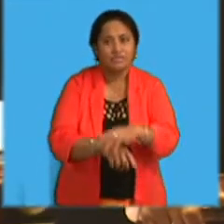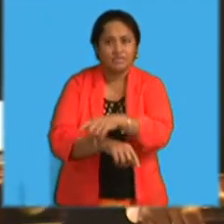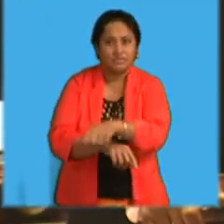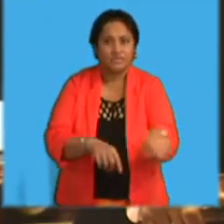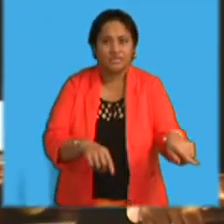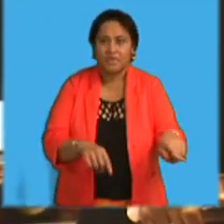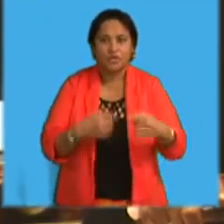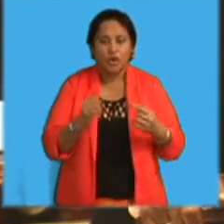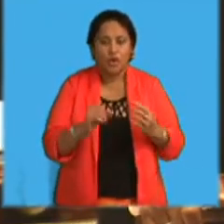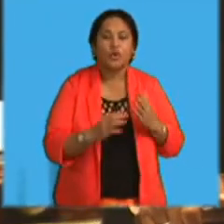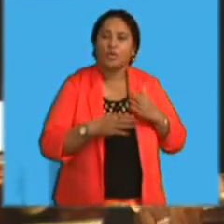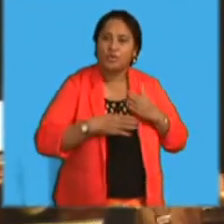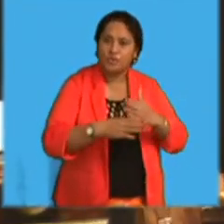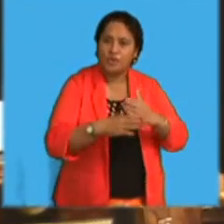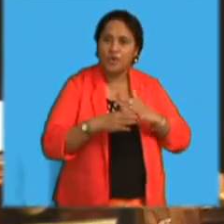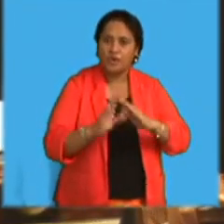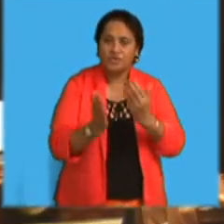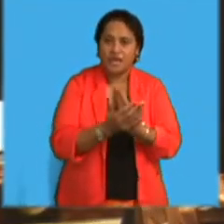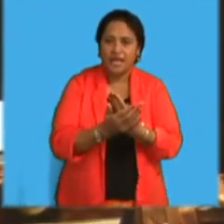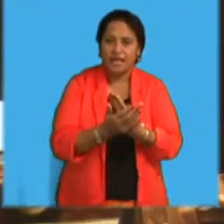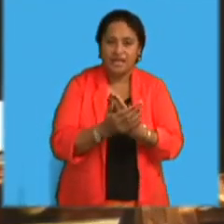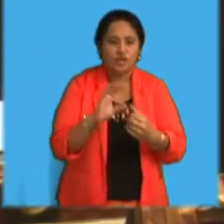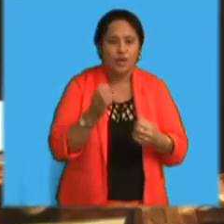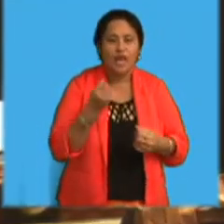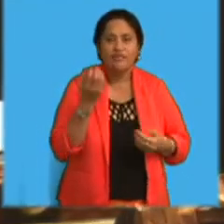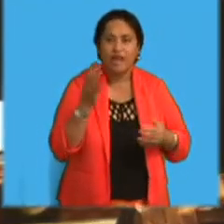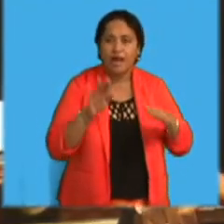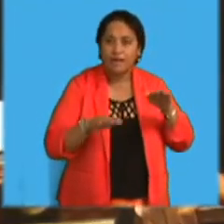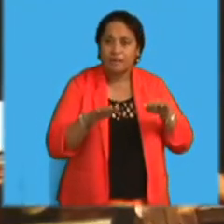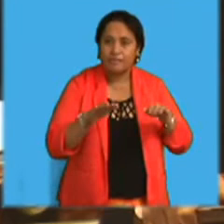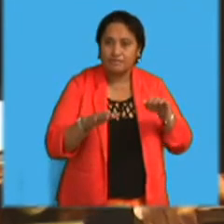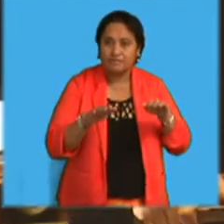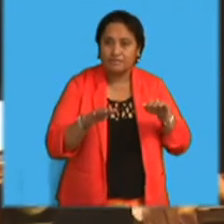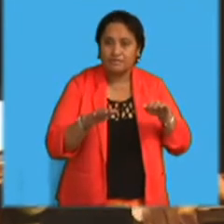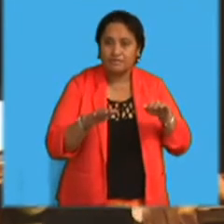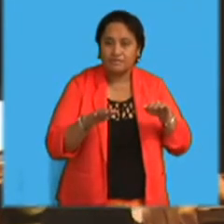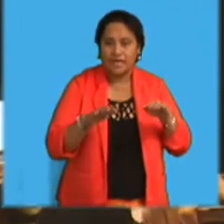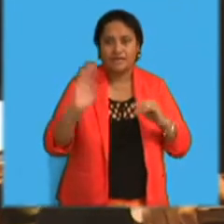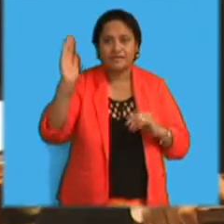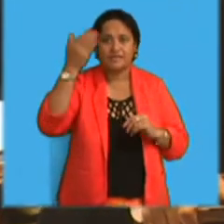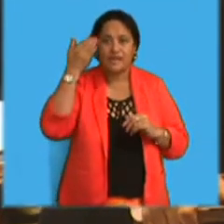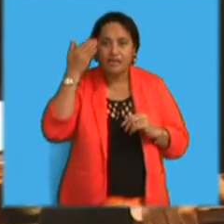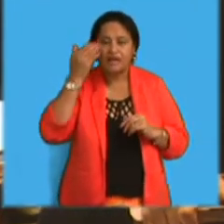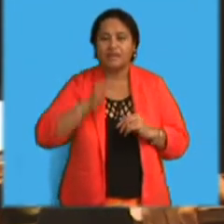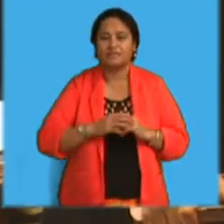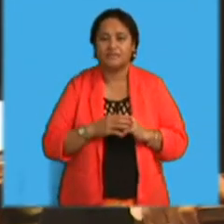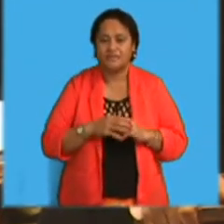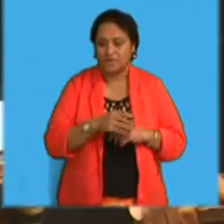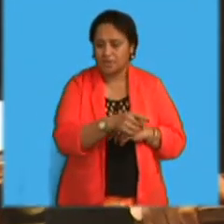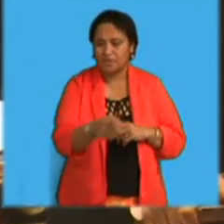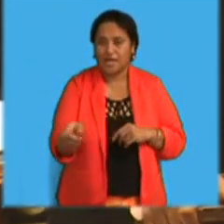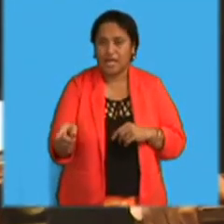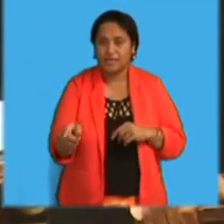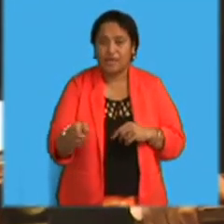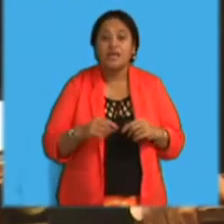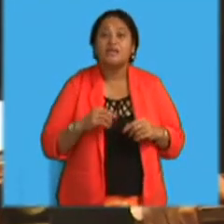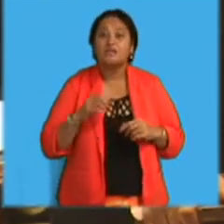to ensure an absolute balanced outcome, Madam Speaker. Furthermore, Madam Speaker, I want to reiterate that resource owners